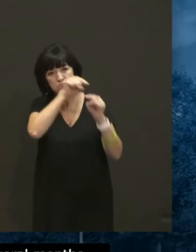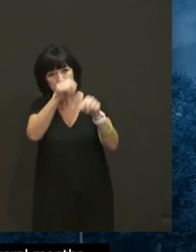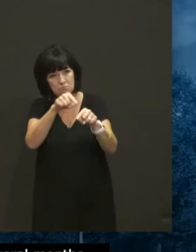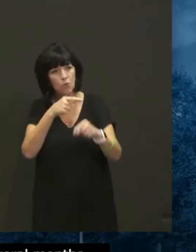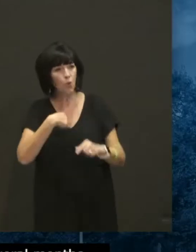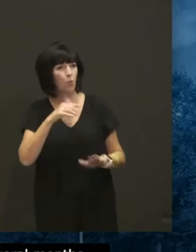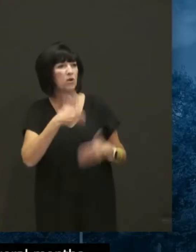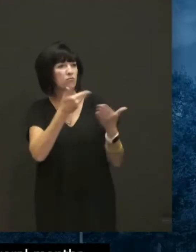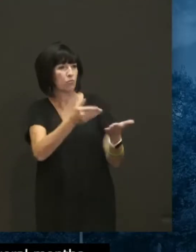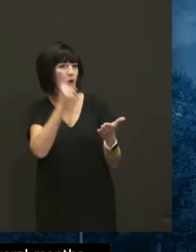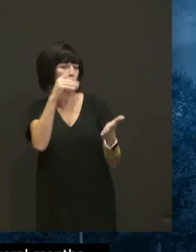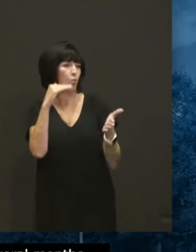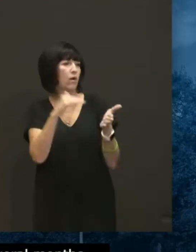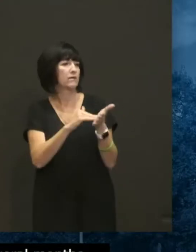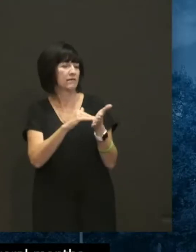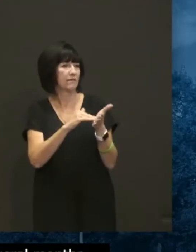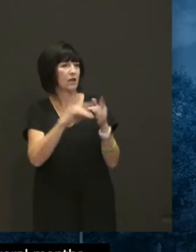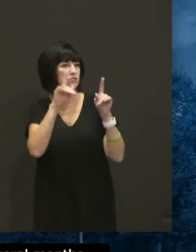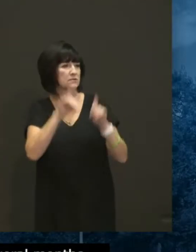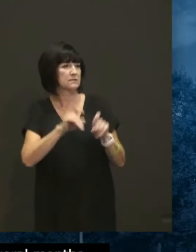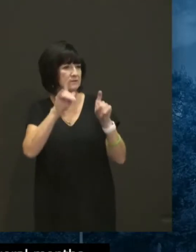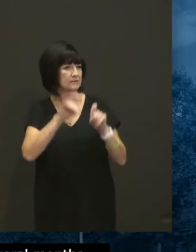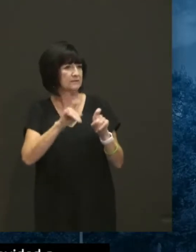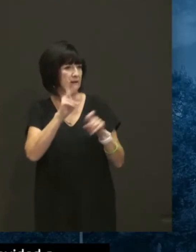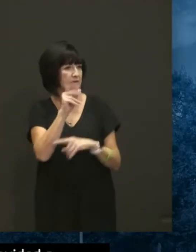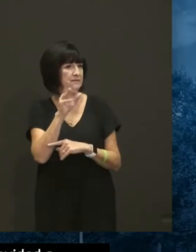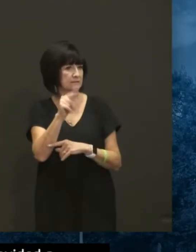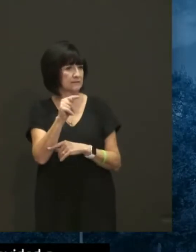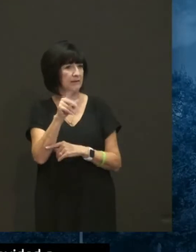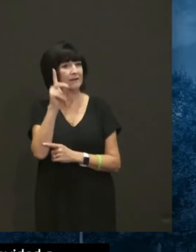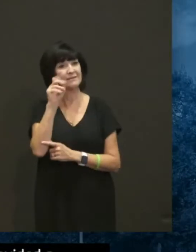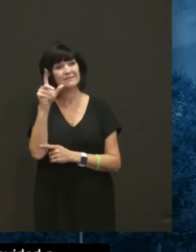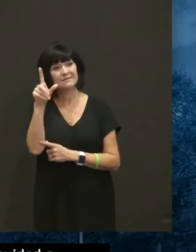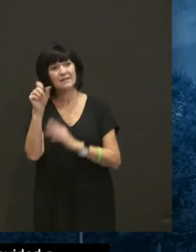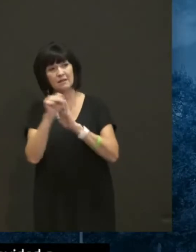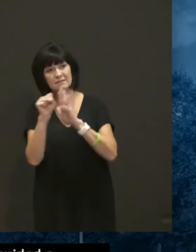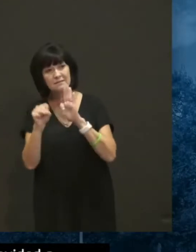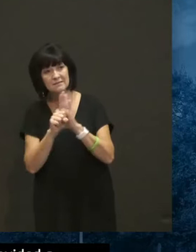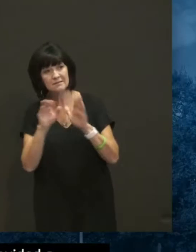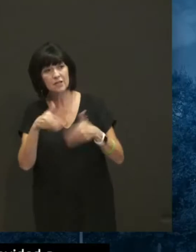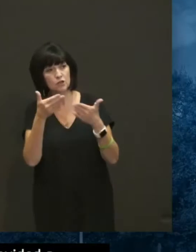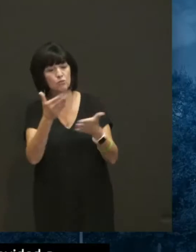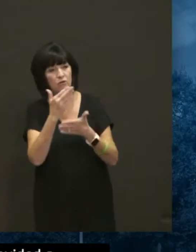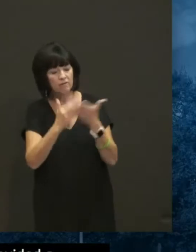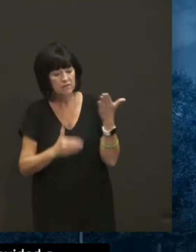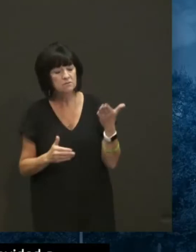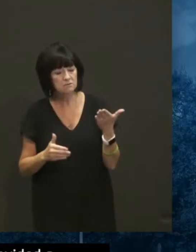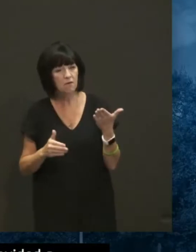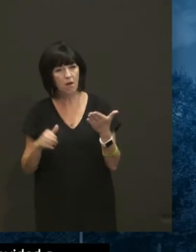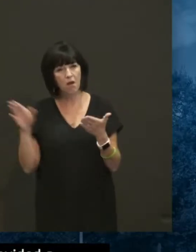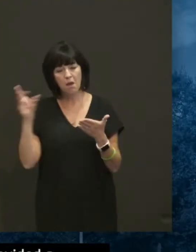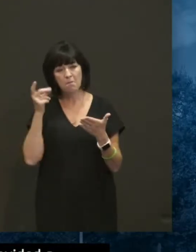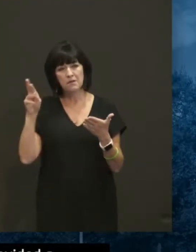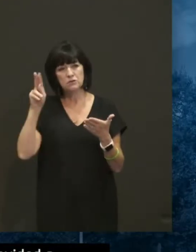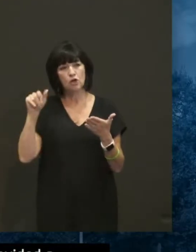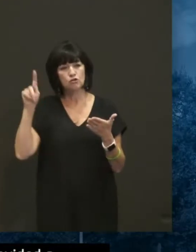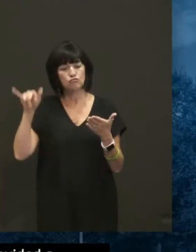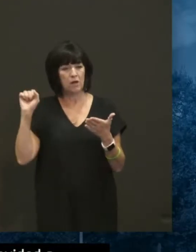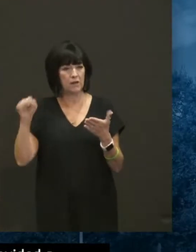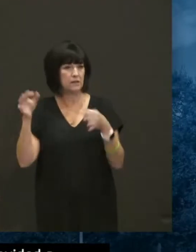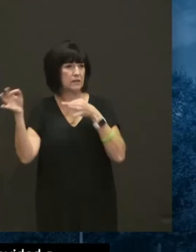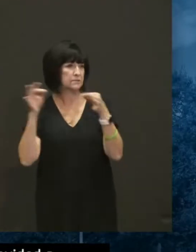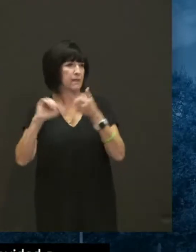1,000 test kits to them. Del State provided some of the antigen testing kits I'll let Dr. Rattay talk to about how they're going to use it. We'll be